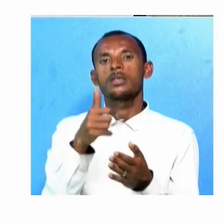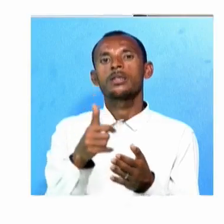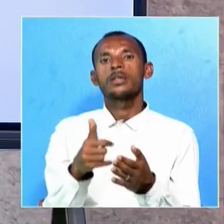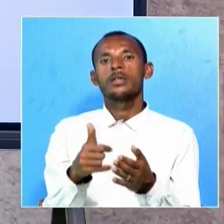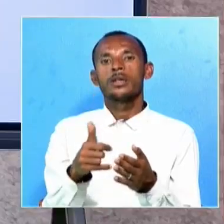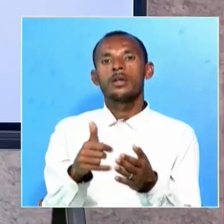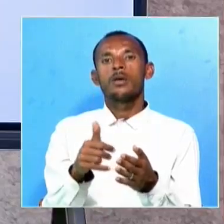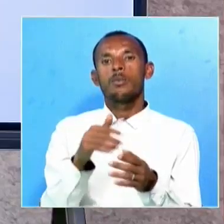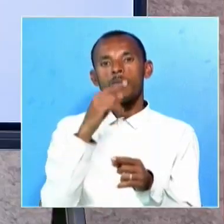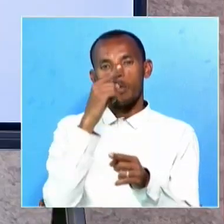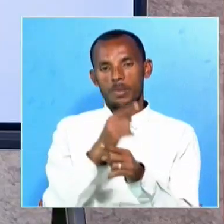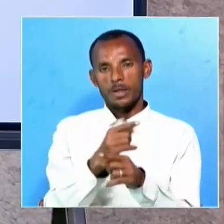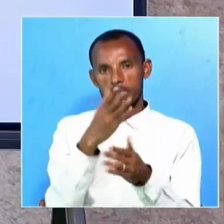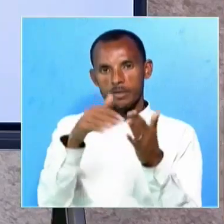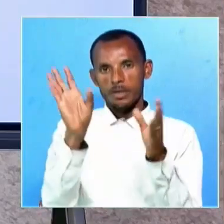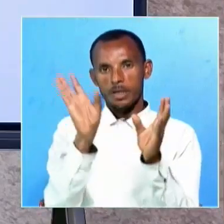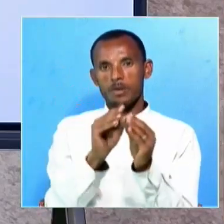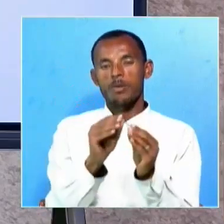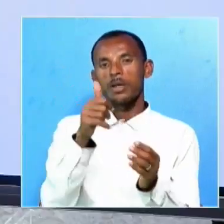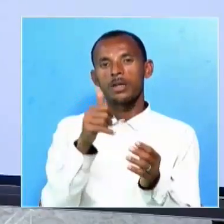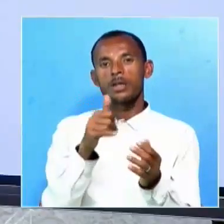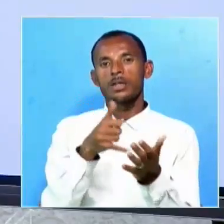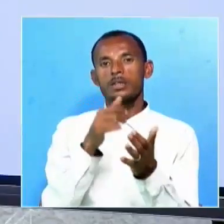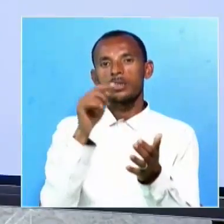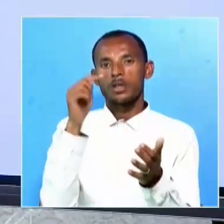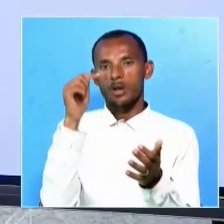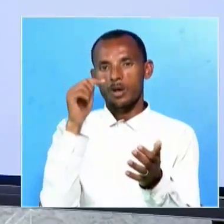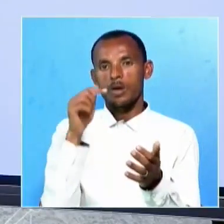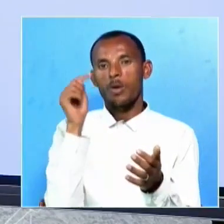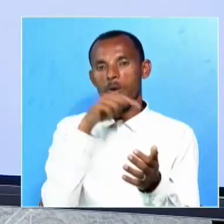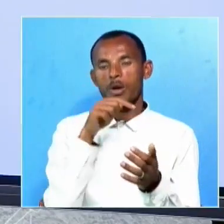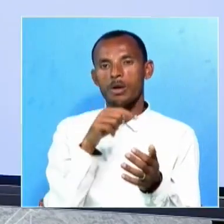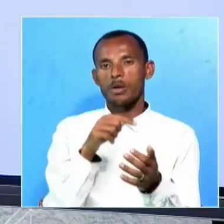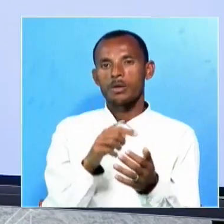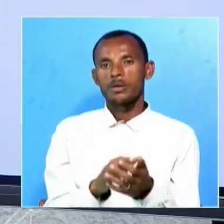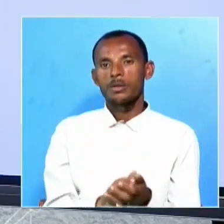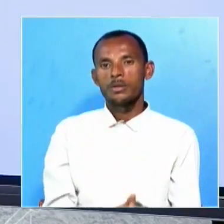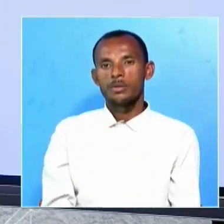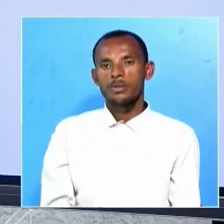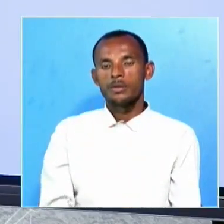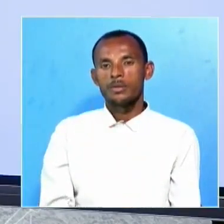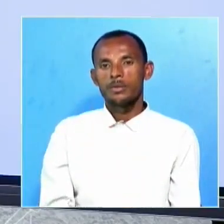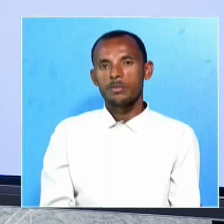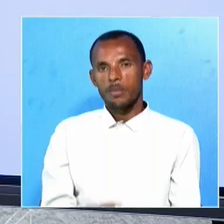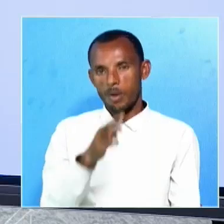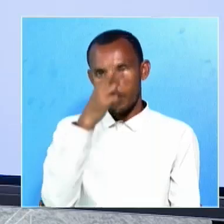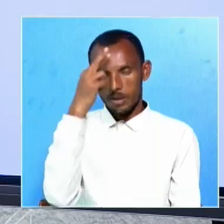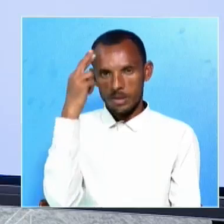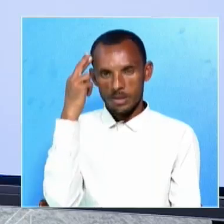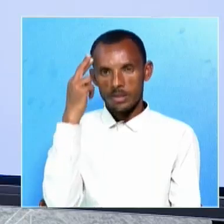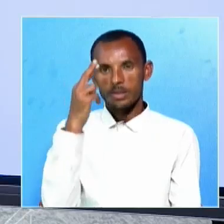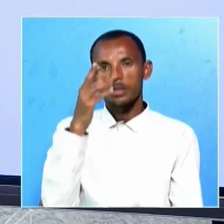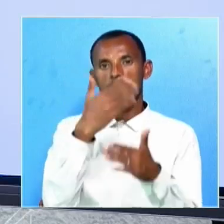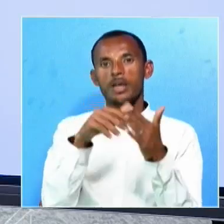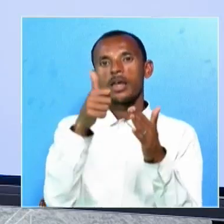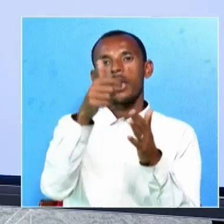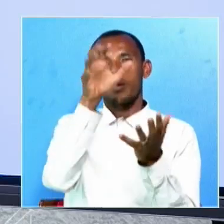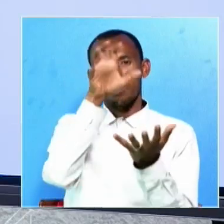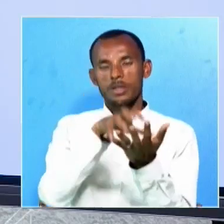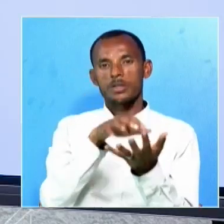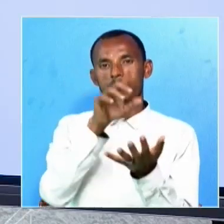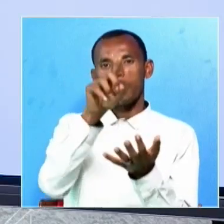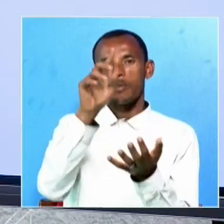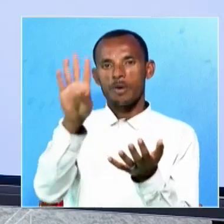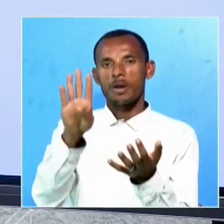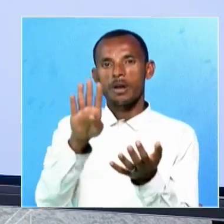A, this wrong. It's not a proper subset itself. Because set A contains 1, 4, set